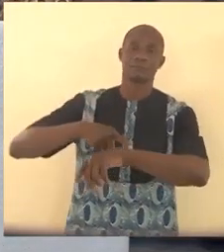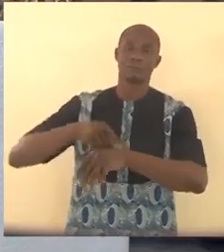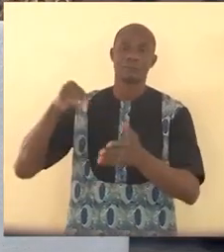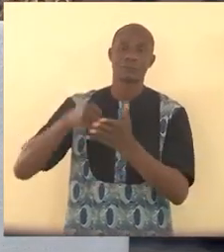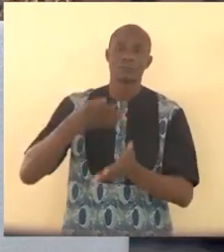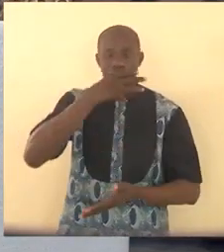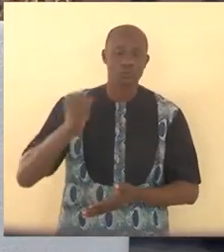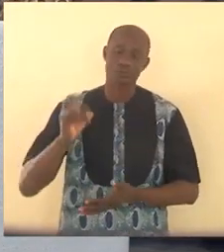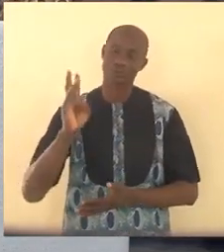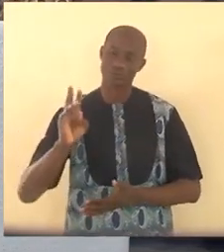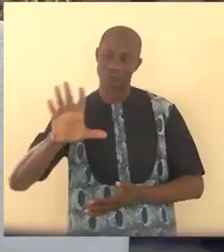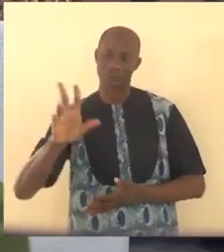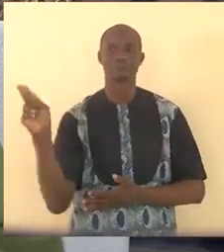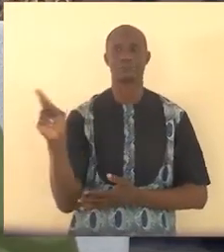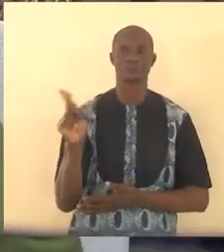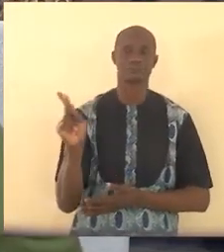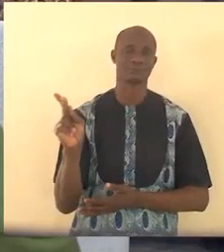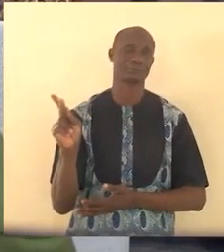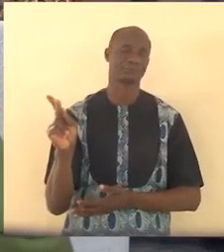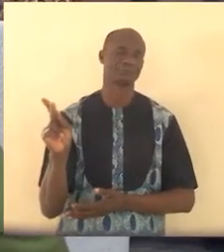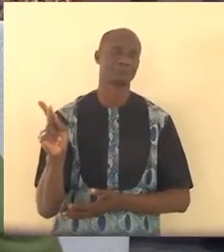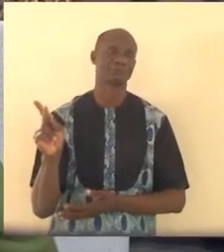was 65 kobo.